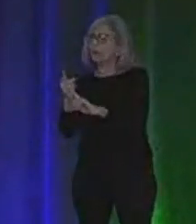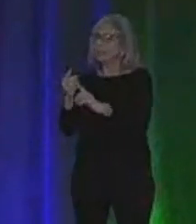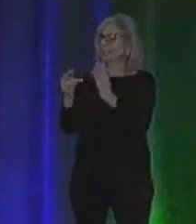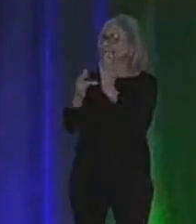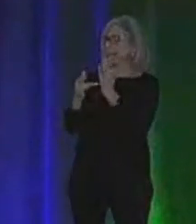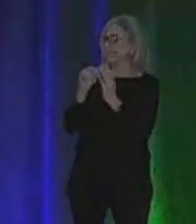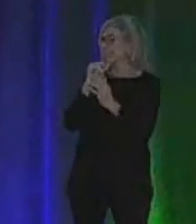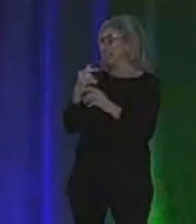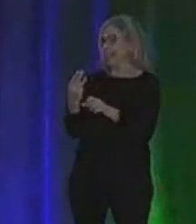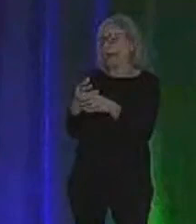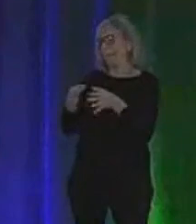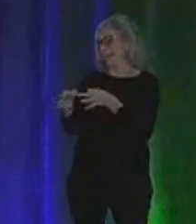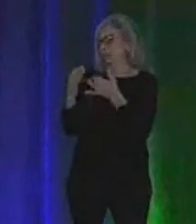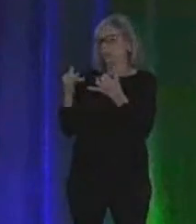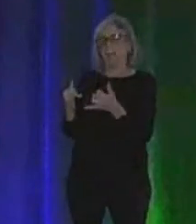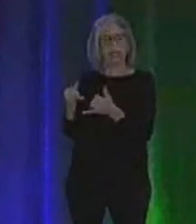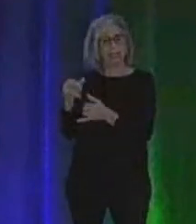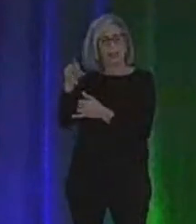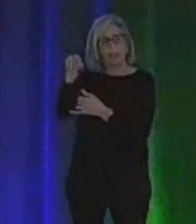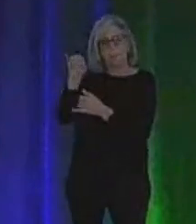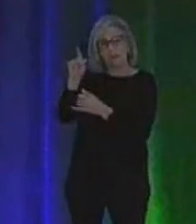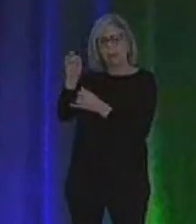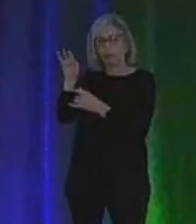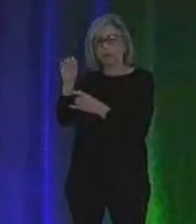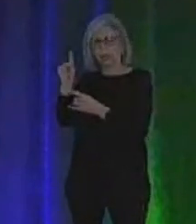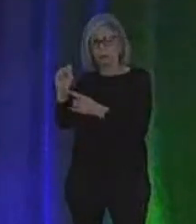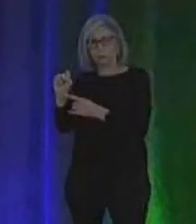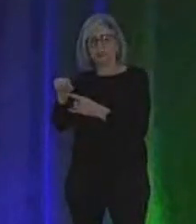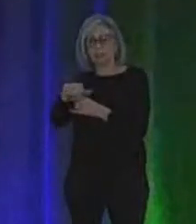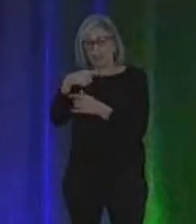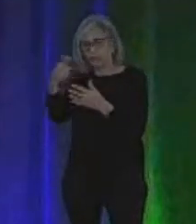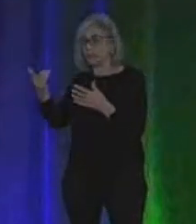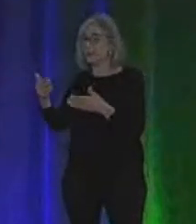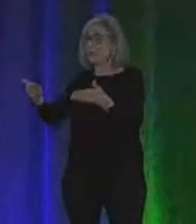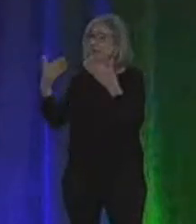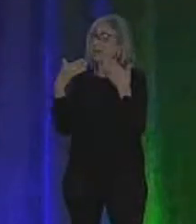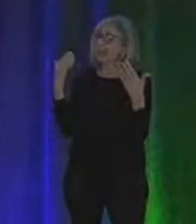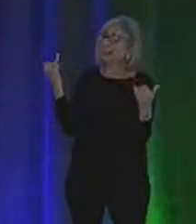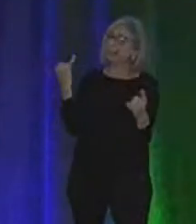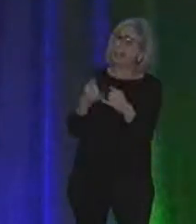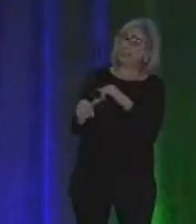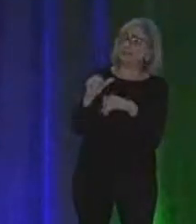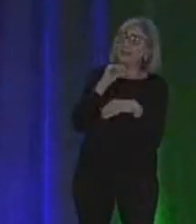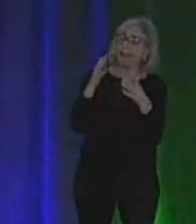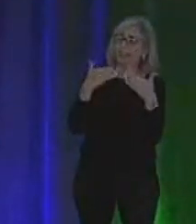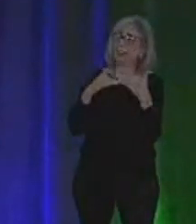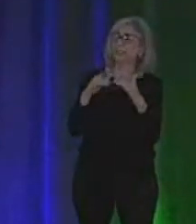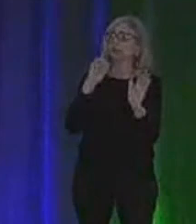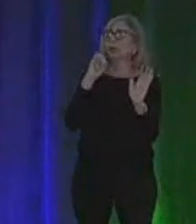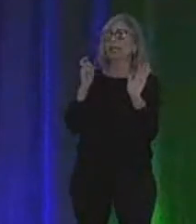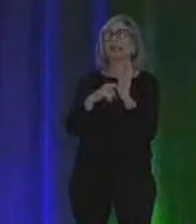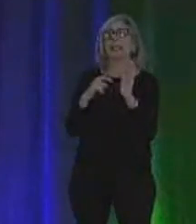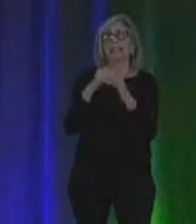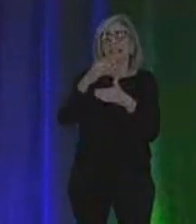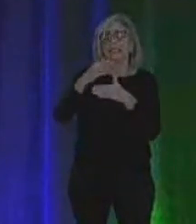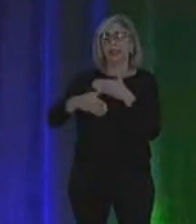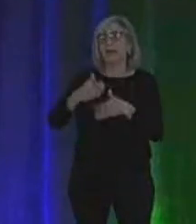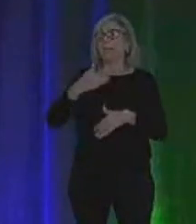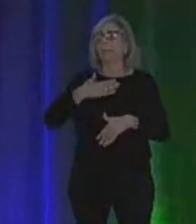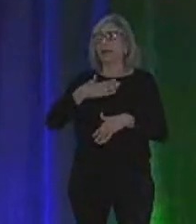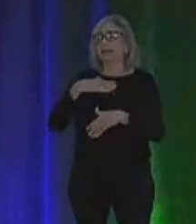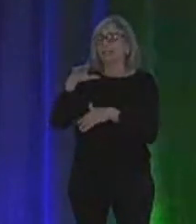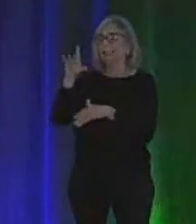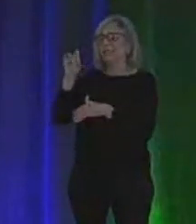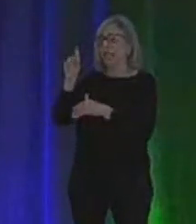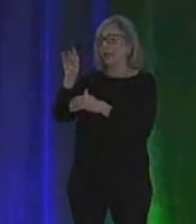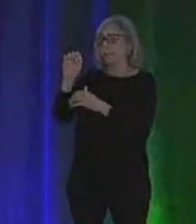today, like parallel routes and intercepted routes. So last but not least, I'd like to give a few shout outs before I end. Shout out to my colleague